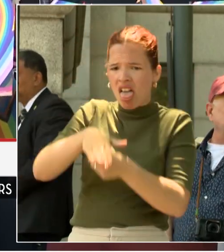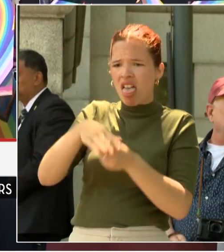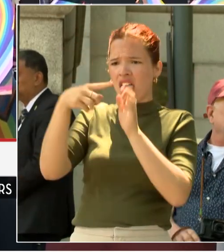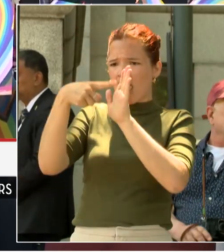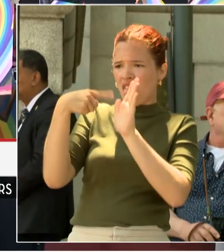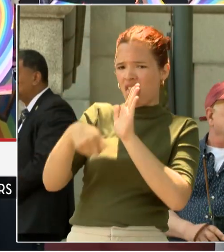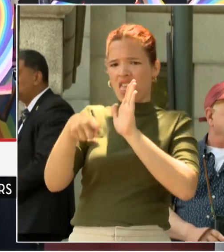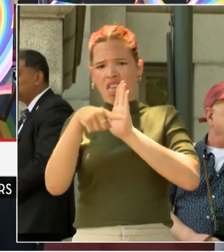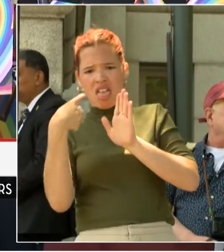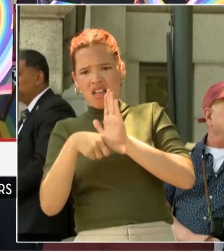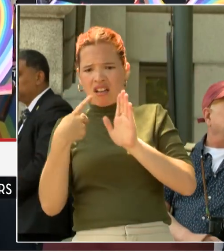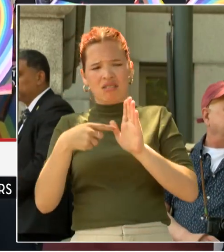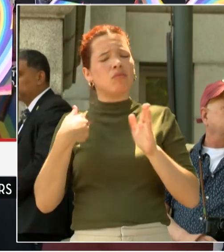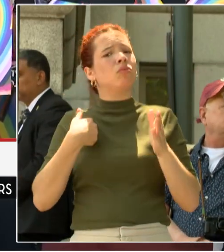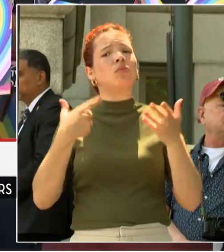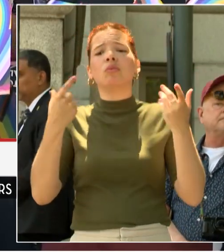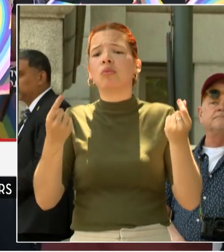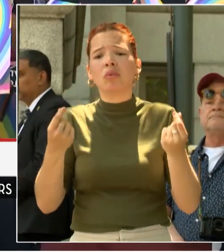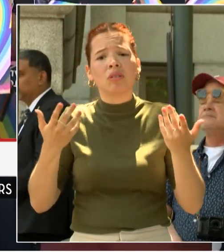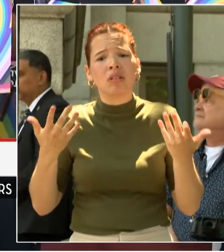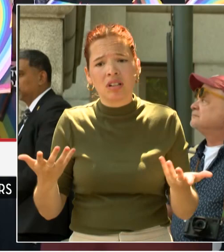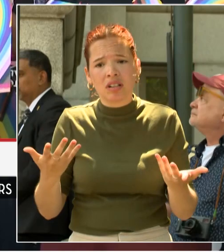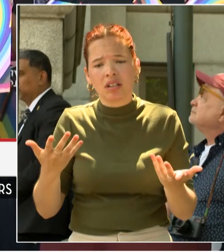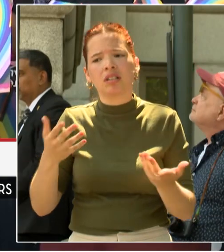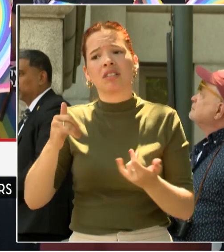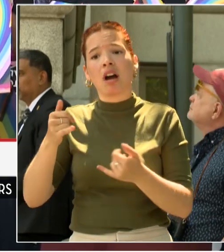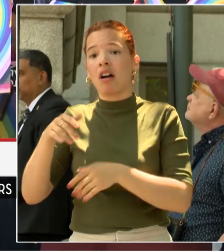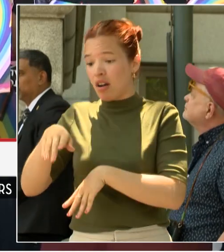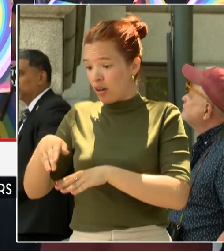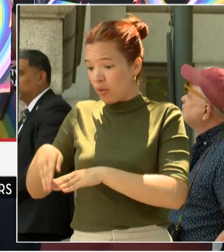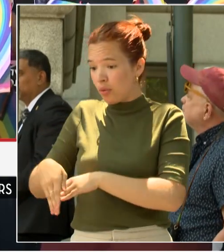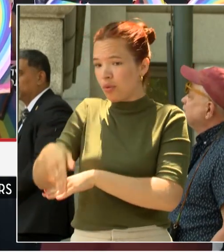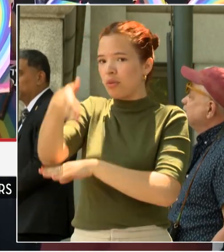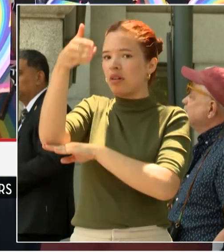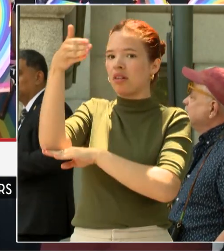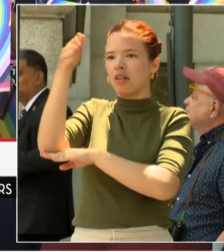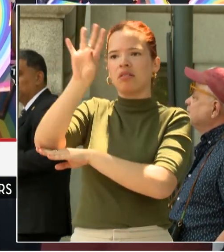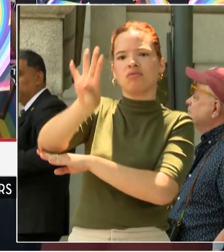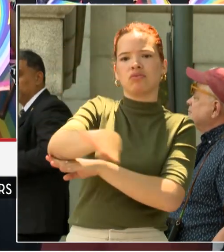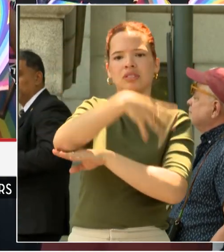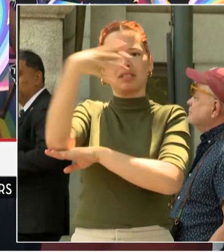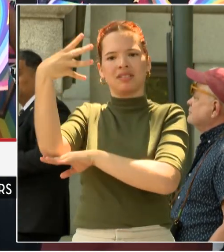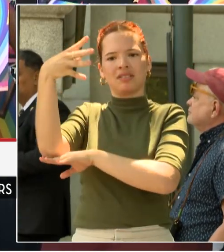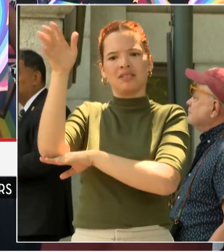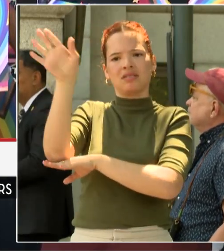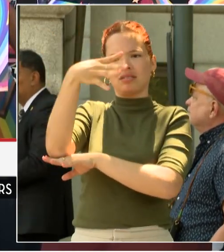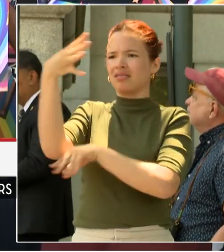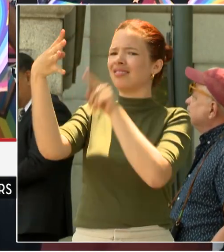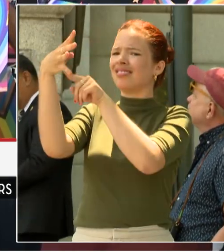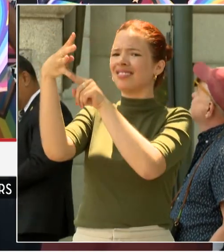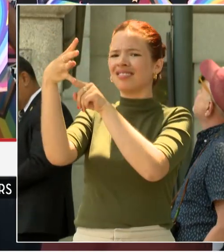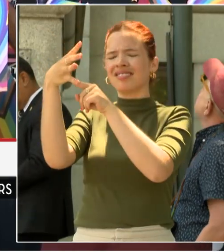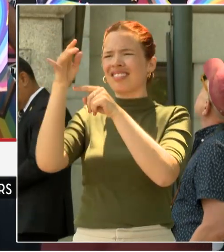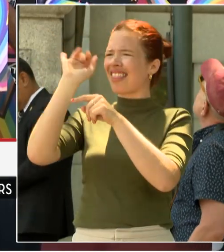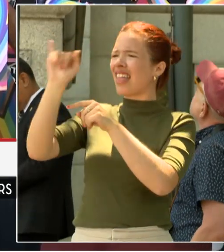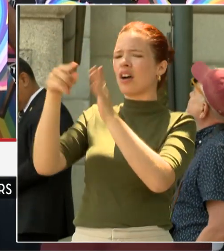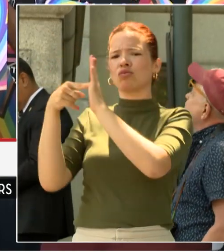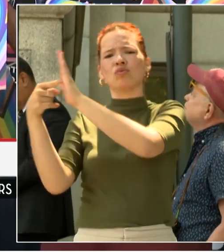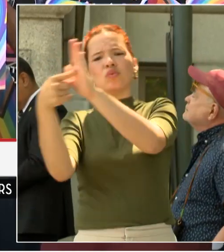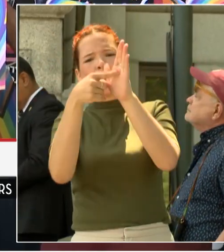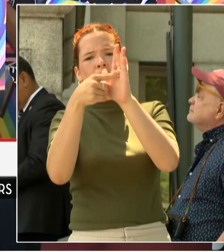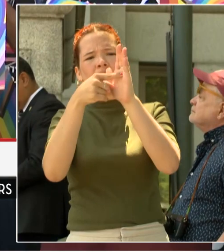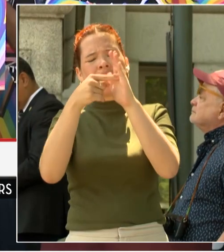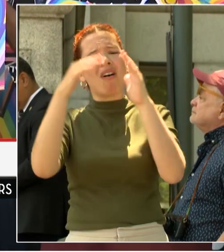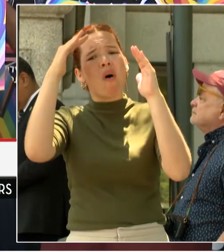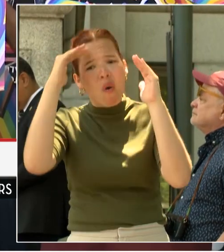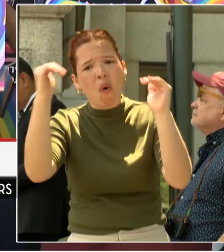today to raise this flag, the rainbow flag, a symbol of hope, a symbol of love and resilience, for